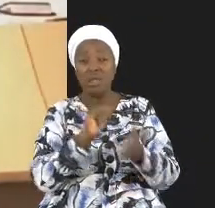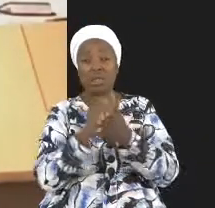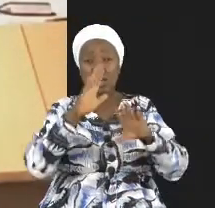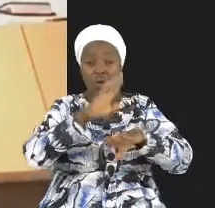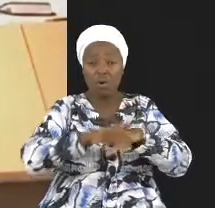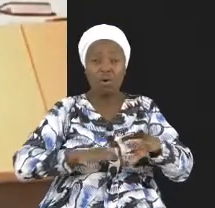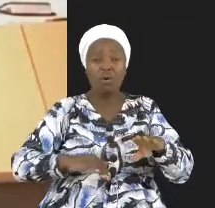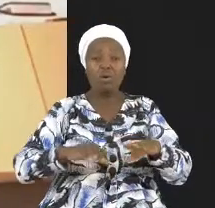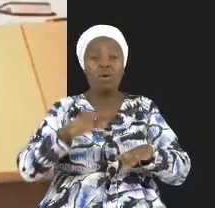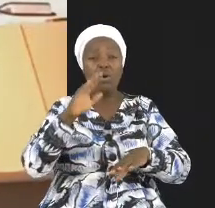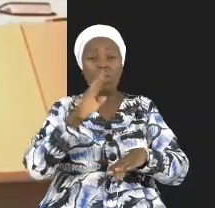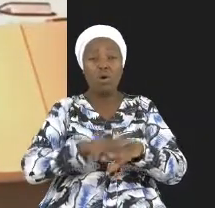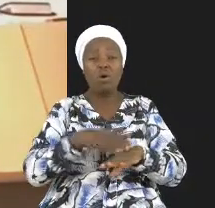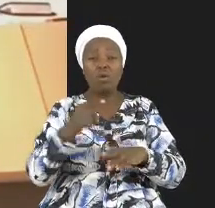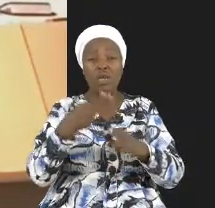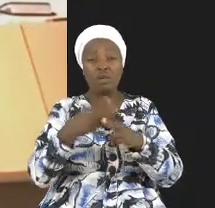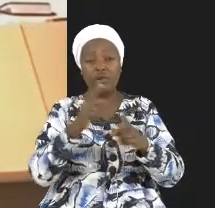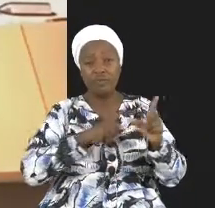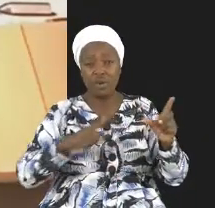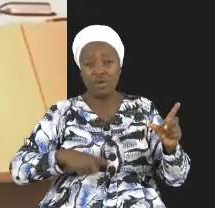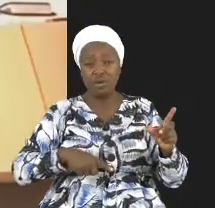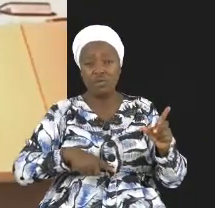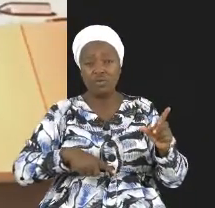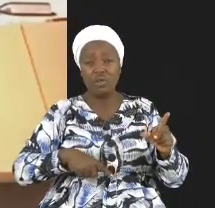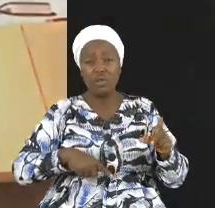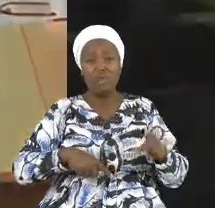the radio there, over the television there,